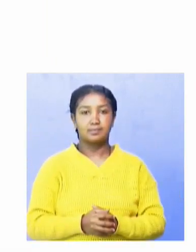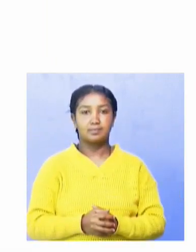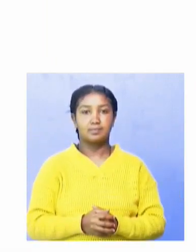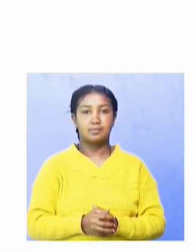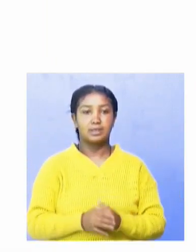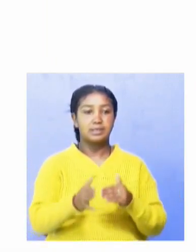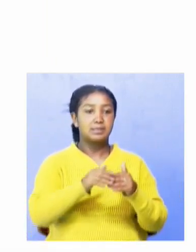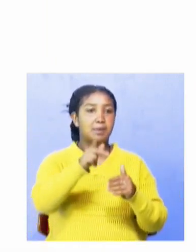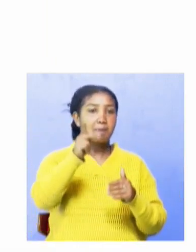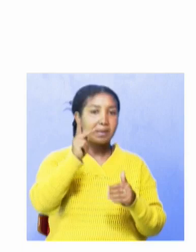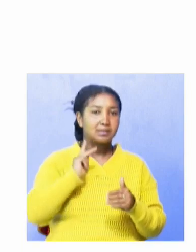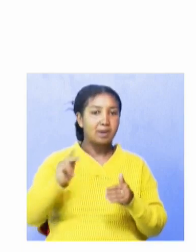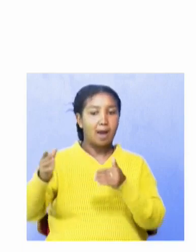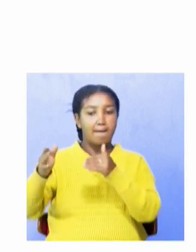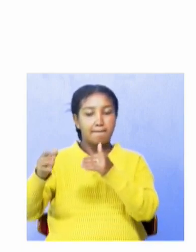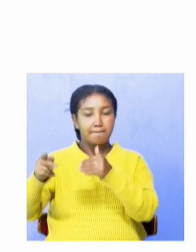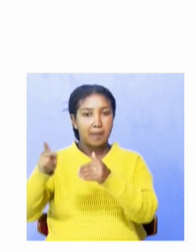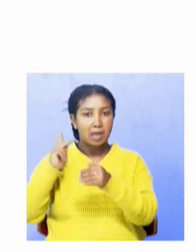Past